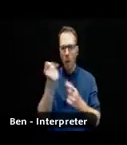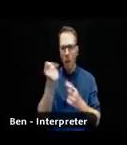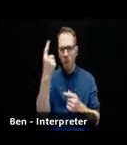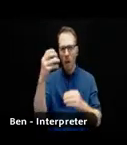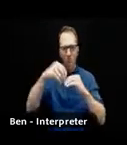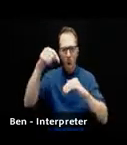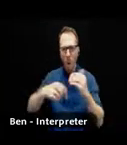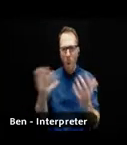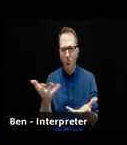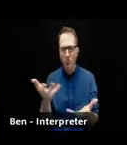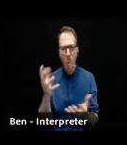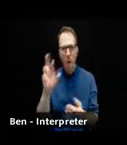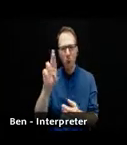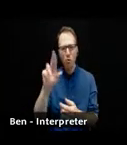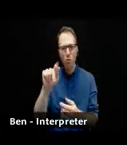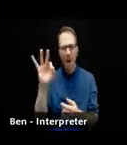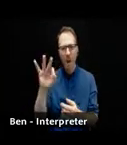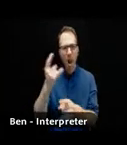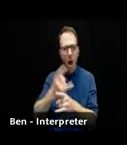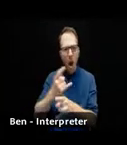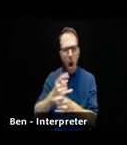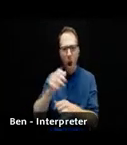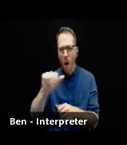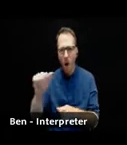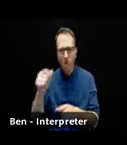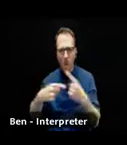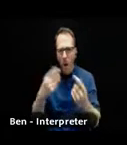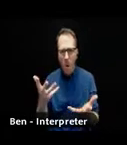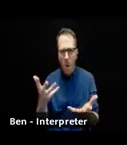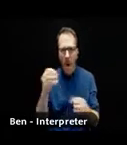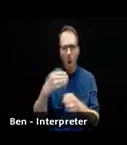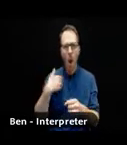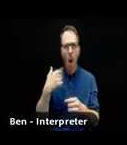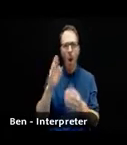this rate of alcoholism about in our community,